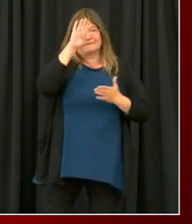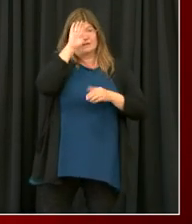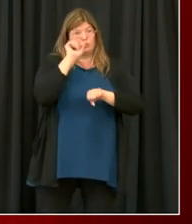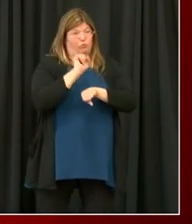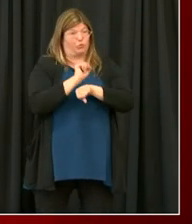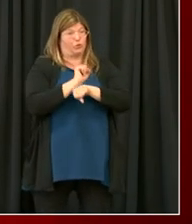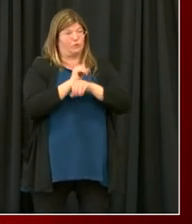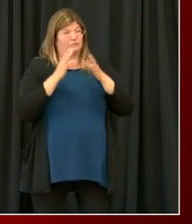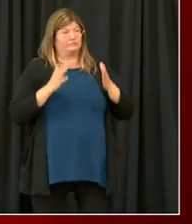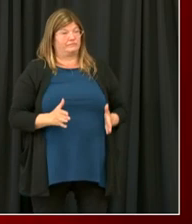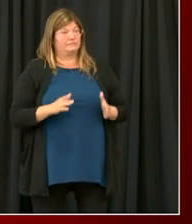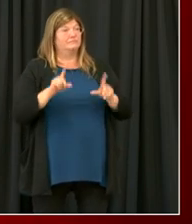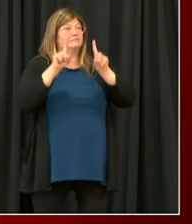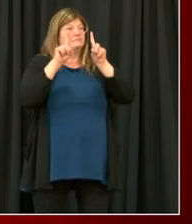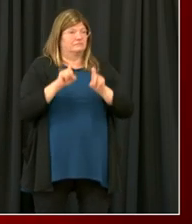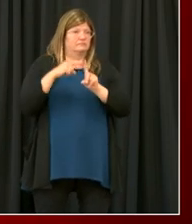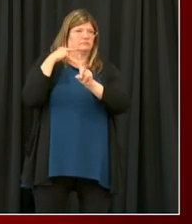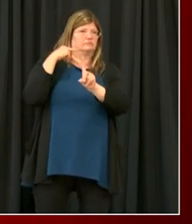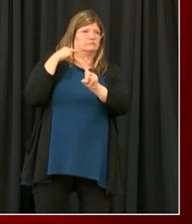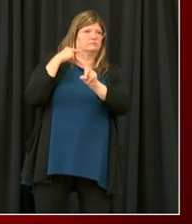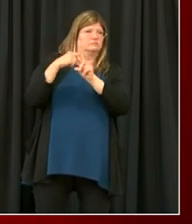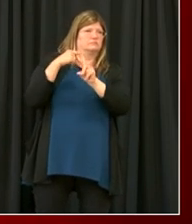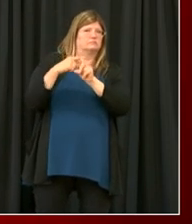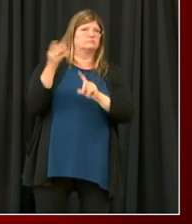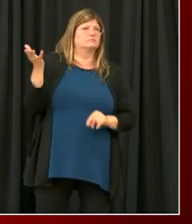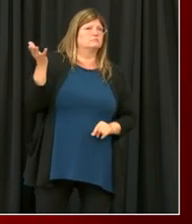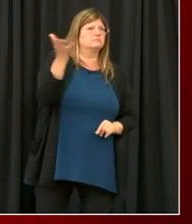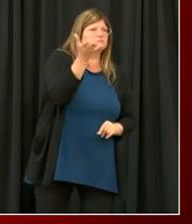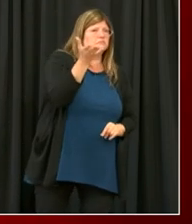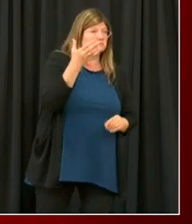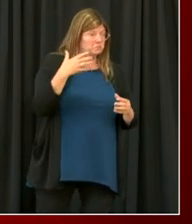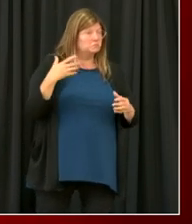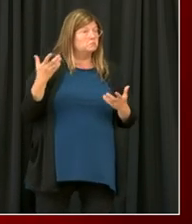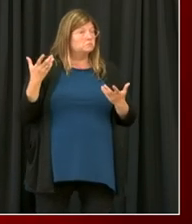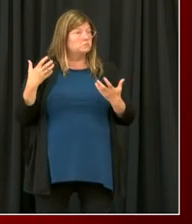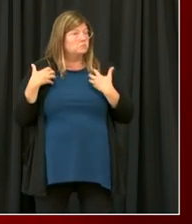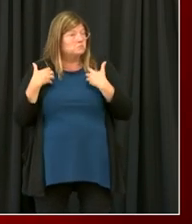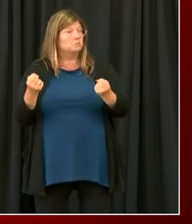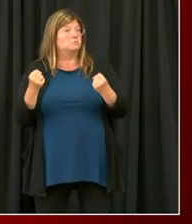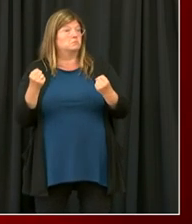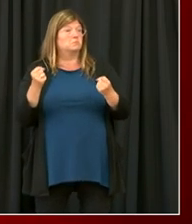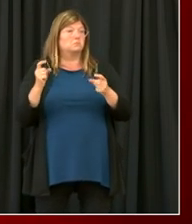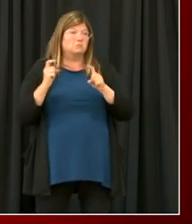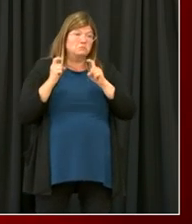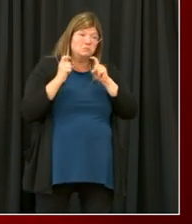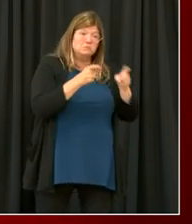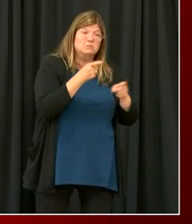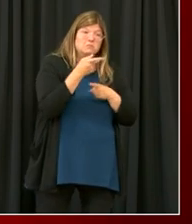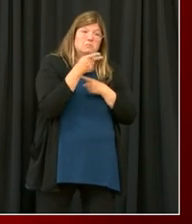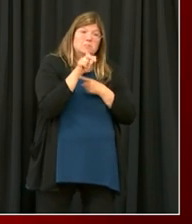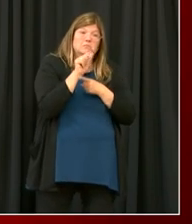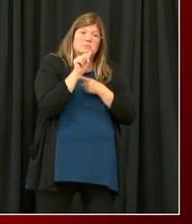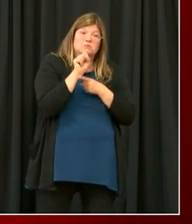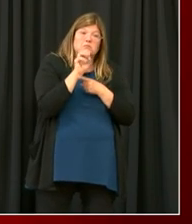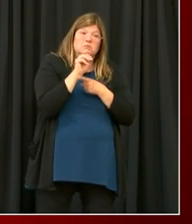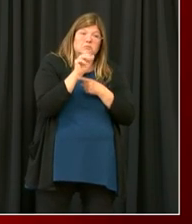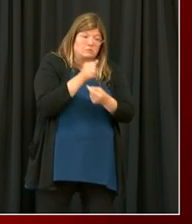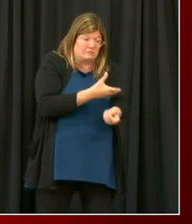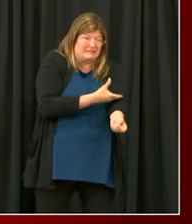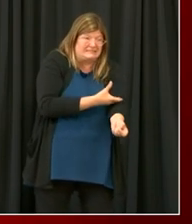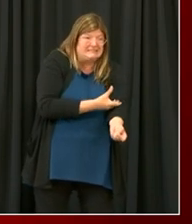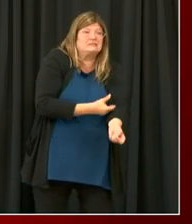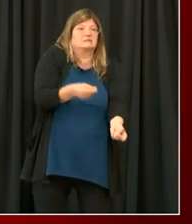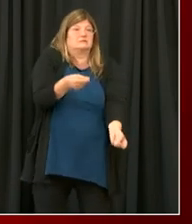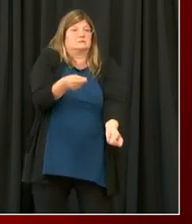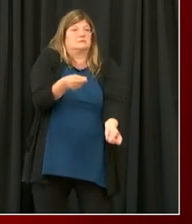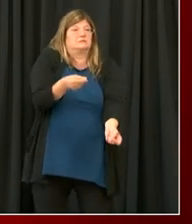tested positive and have recovered have volunteered to donate plasma to a hospital. Can you tell us any more about that?